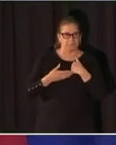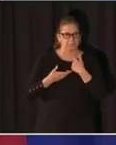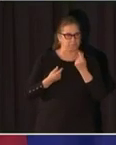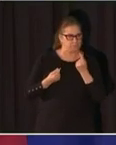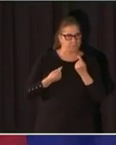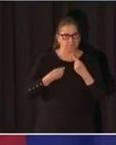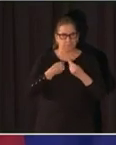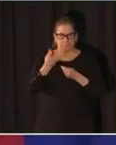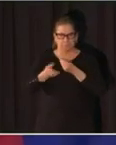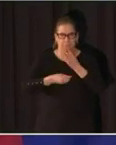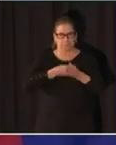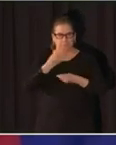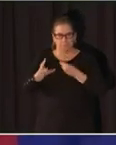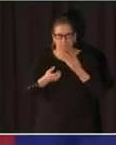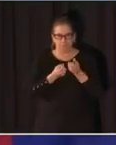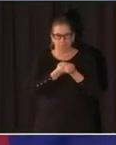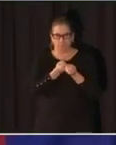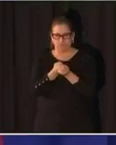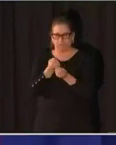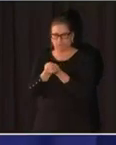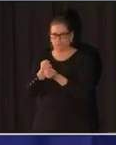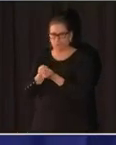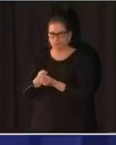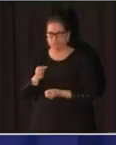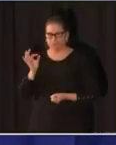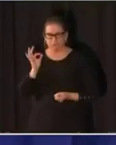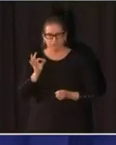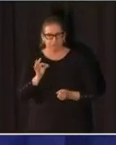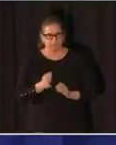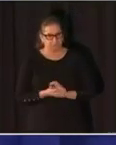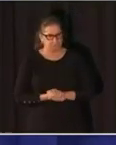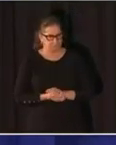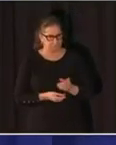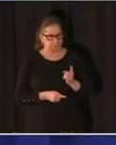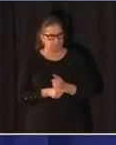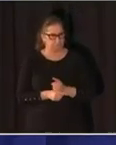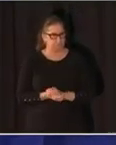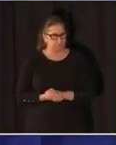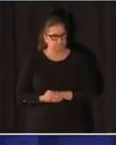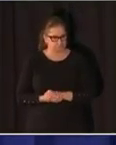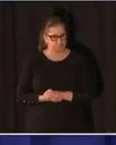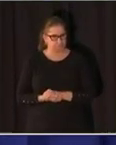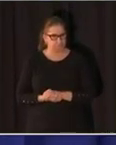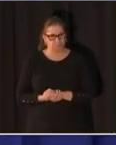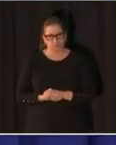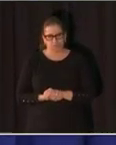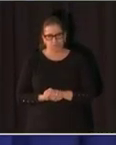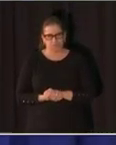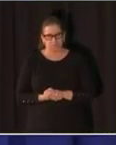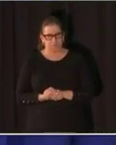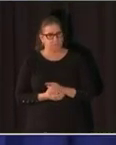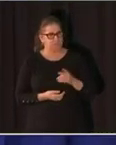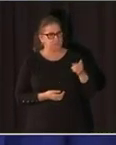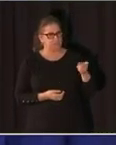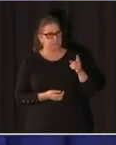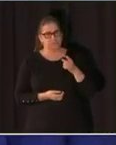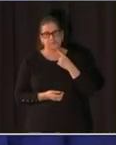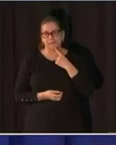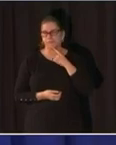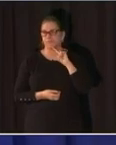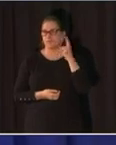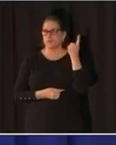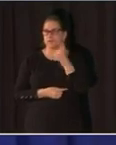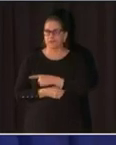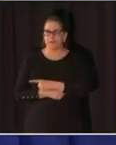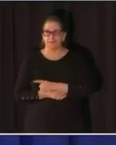to add, Chris? I think the mayor covered it very well. We had, the first day we did a soft launch on this on Friday, we